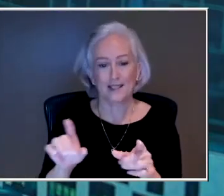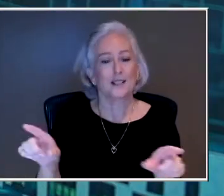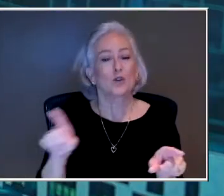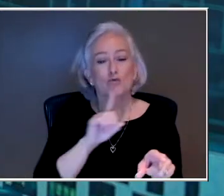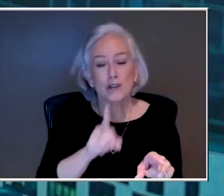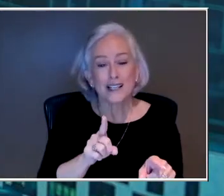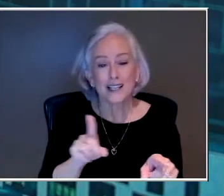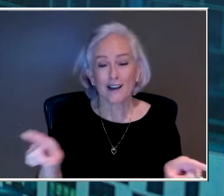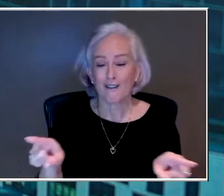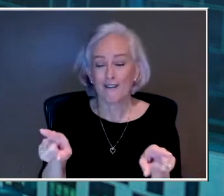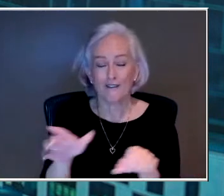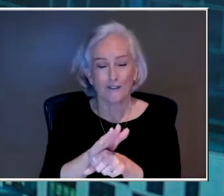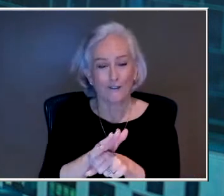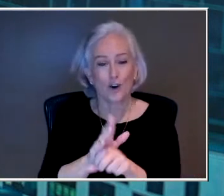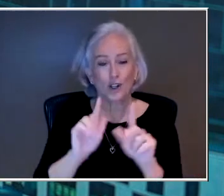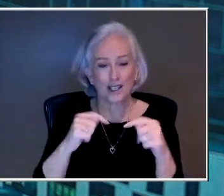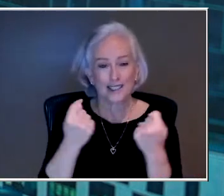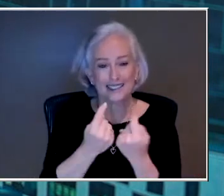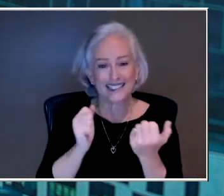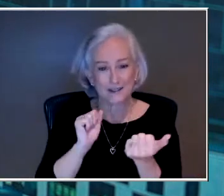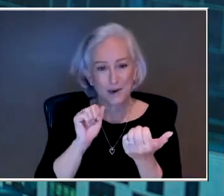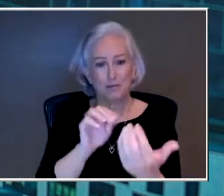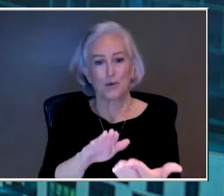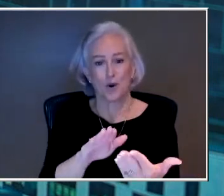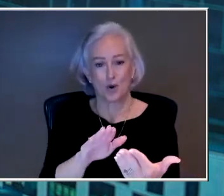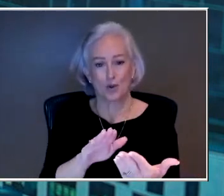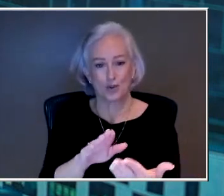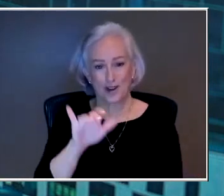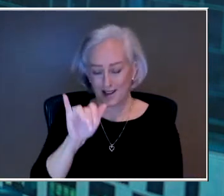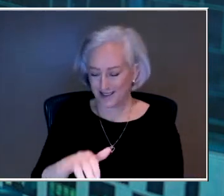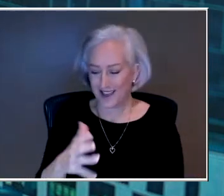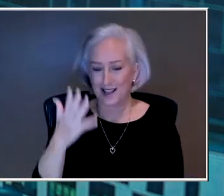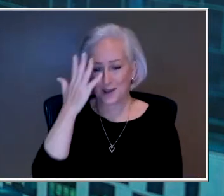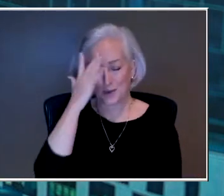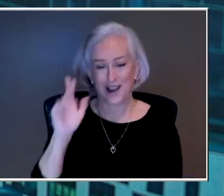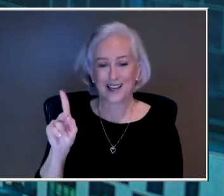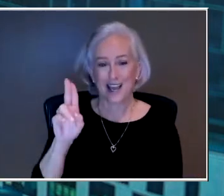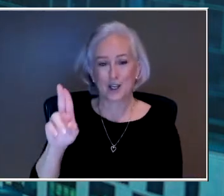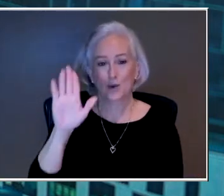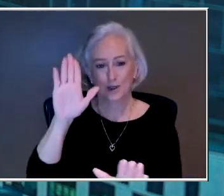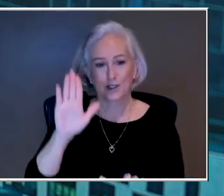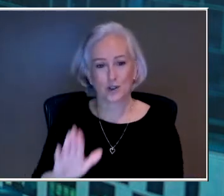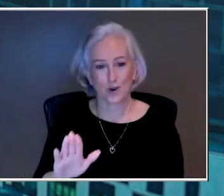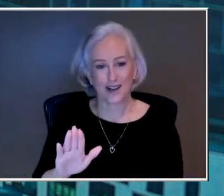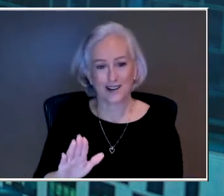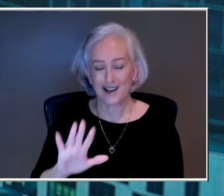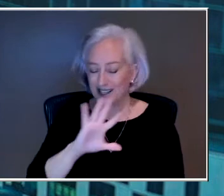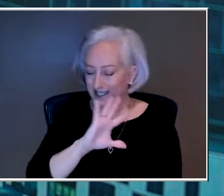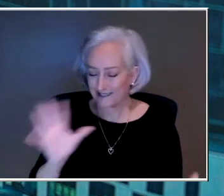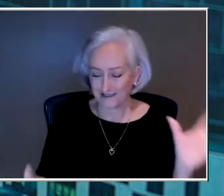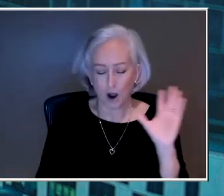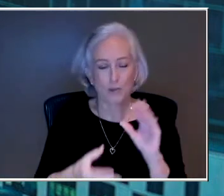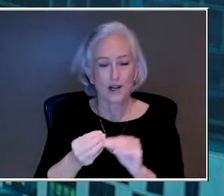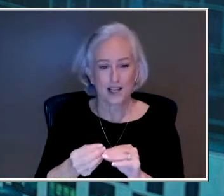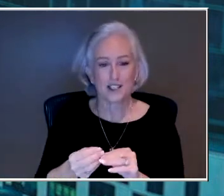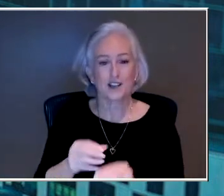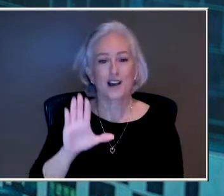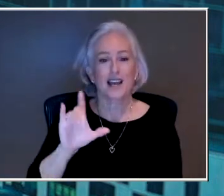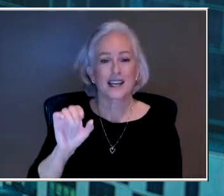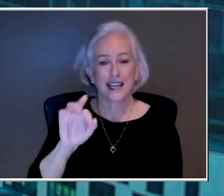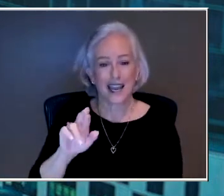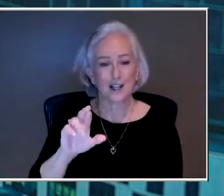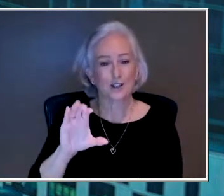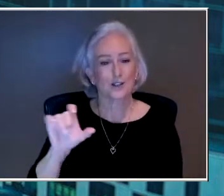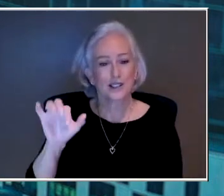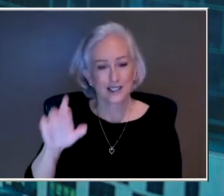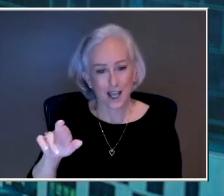multiple times, and that's what KU has to offer. Being a comprehensive cancer center, being a comprehensive lymphedema center of excellence, we really